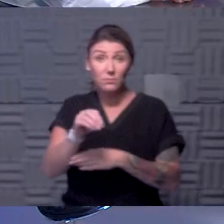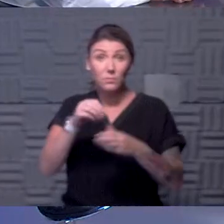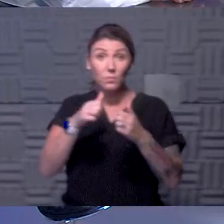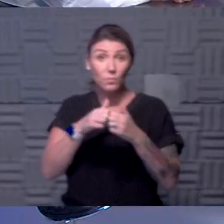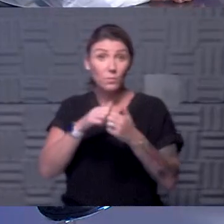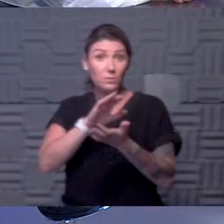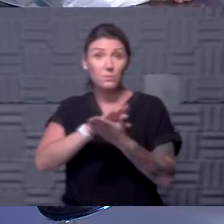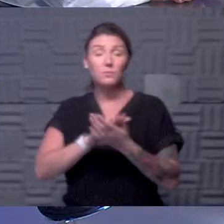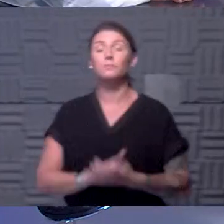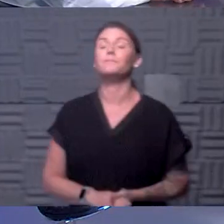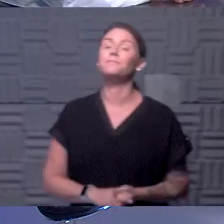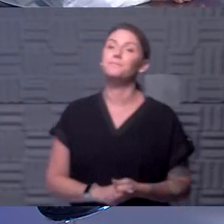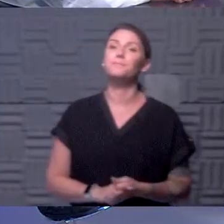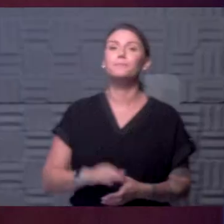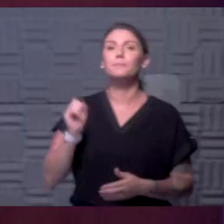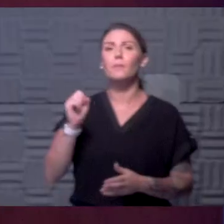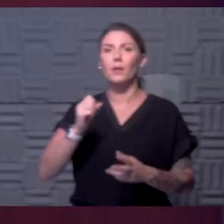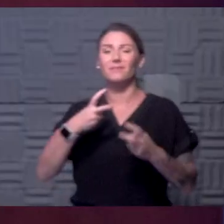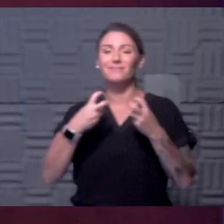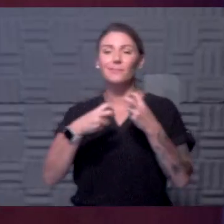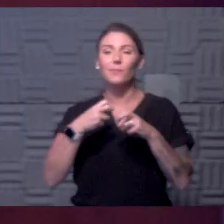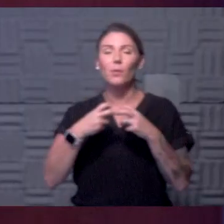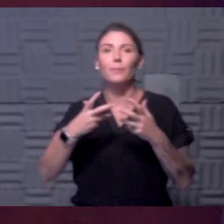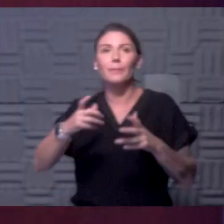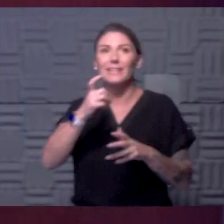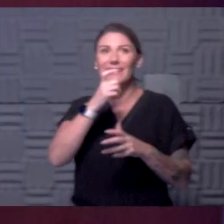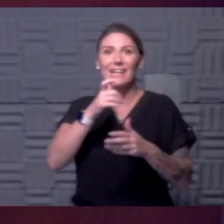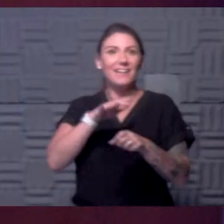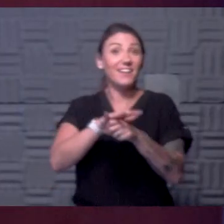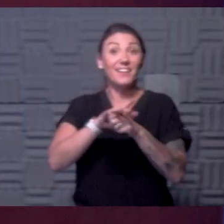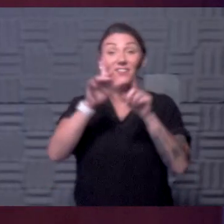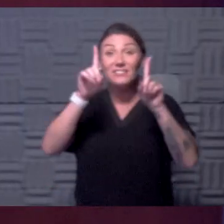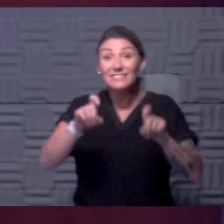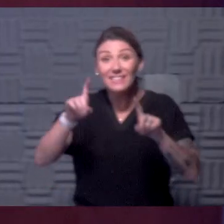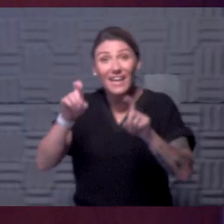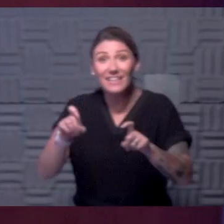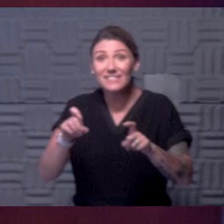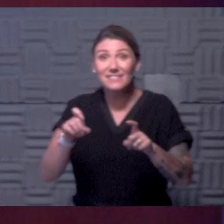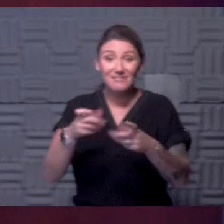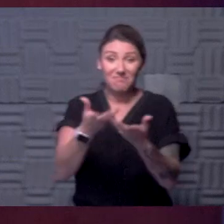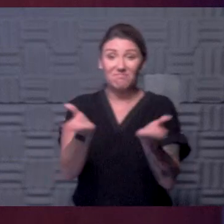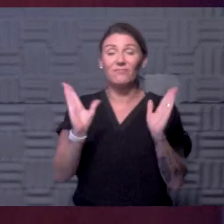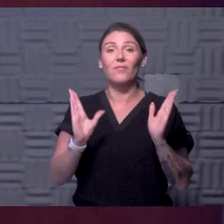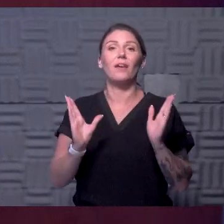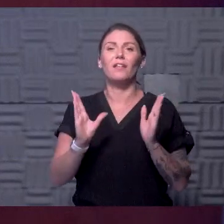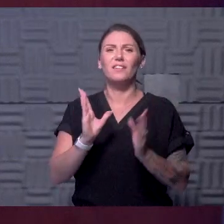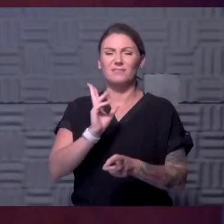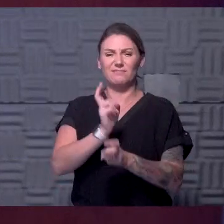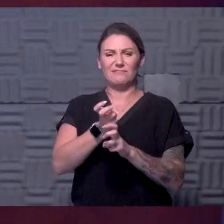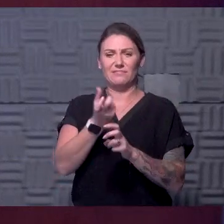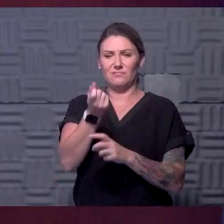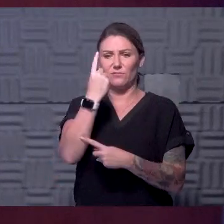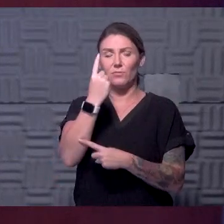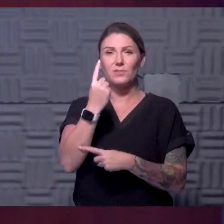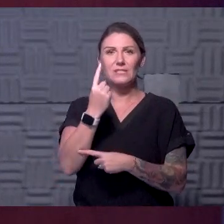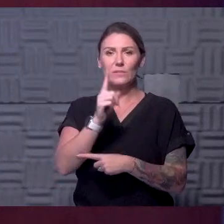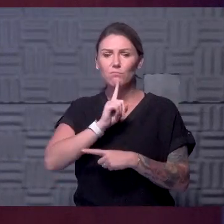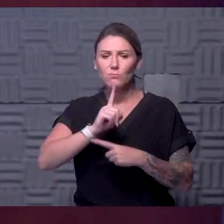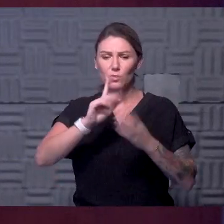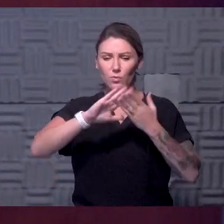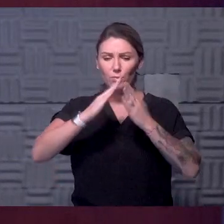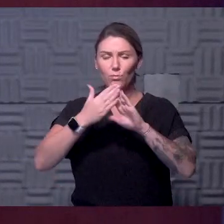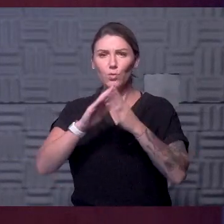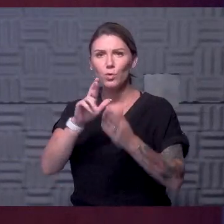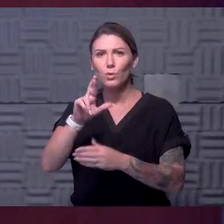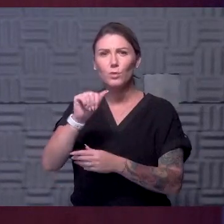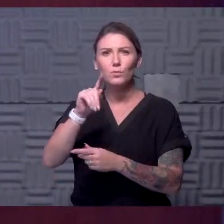just, the problem is, I think that there's just not enough testing out there. It's hard to understand exactly what the true community rates